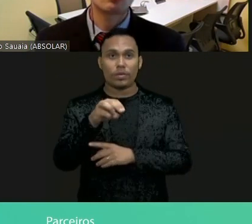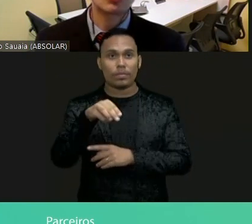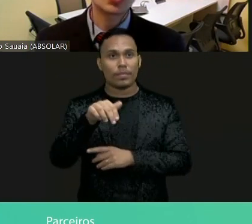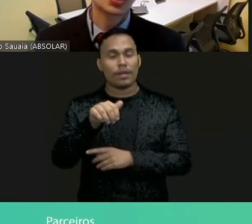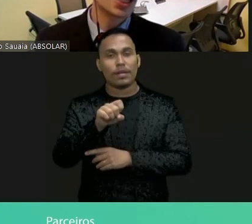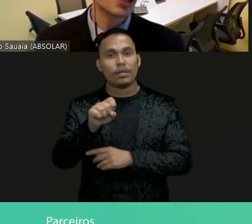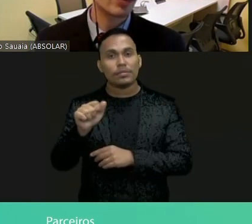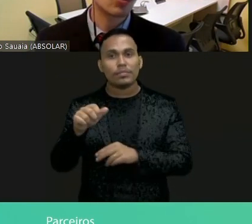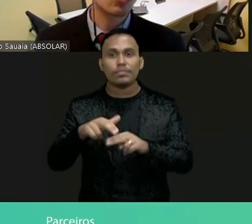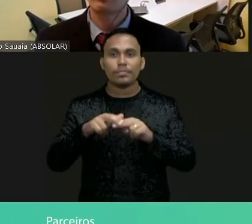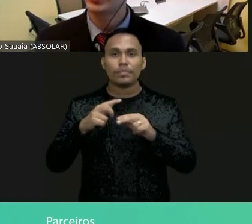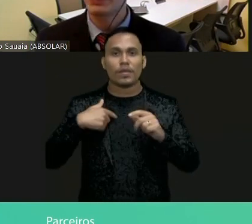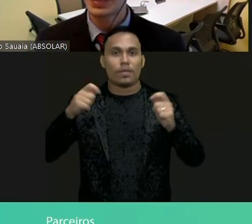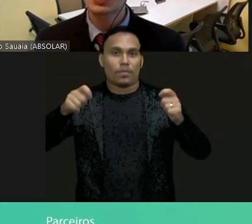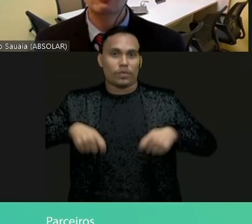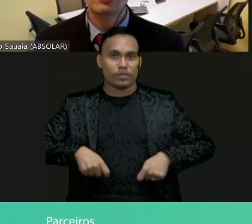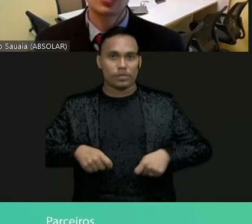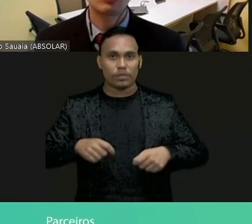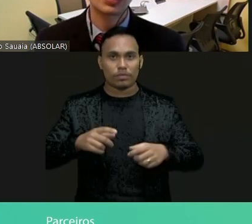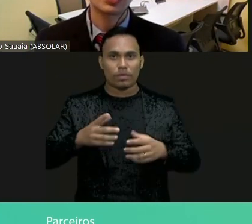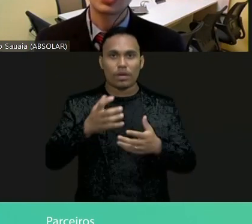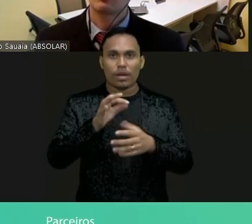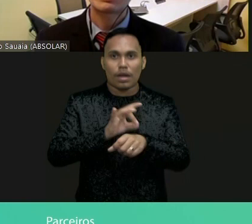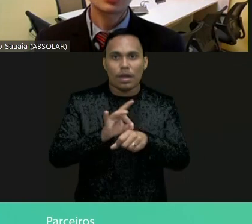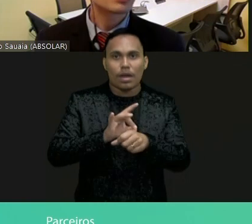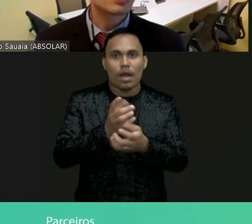photovoltaic and biomass.